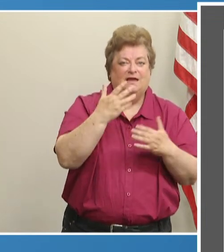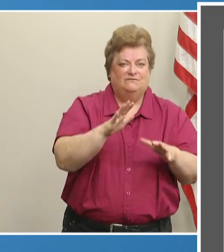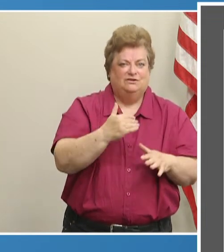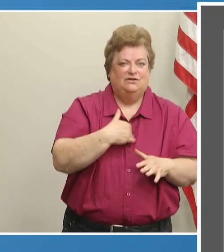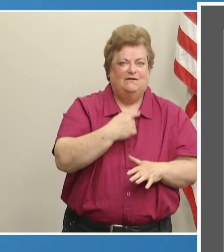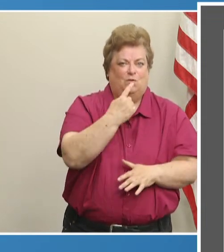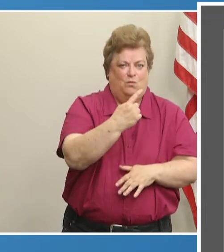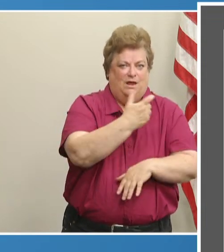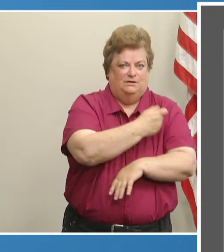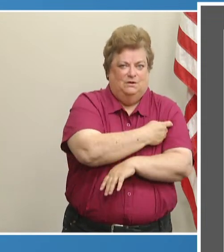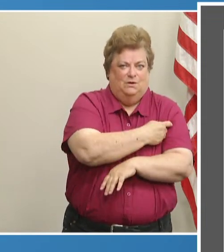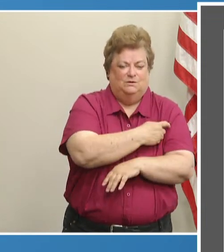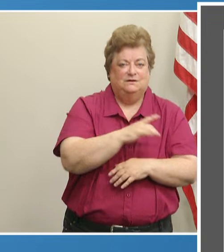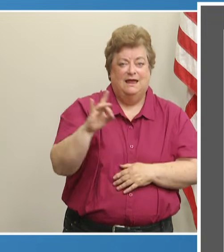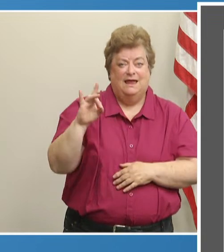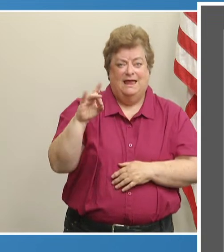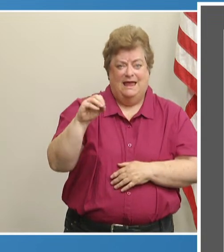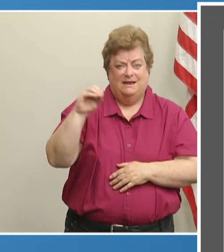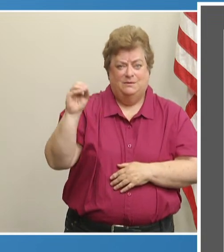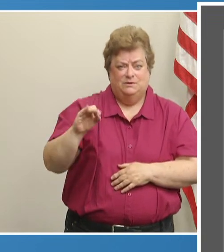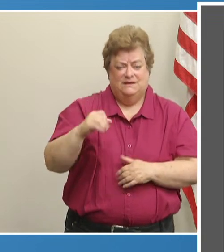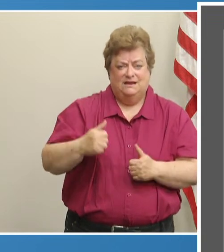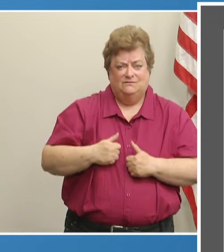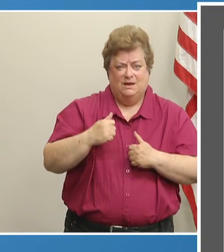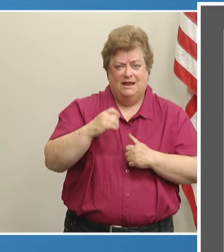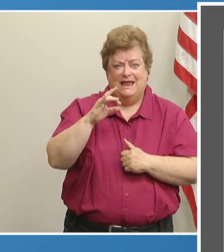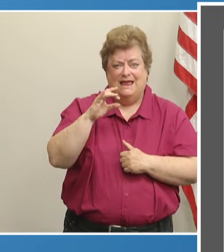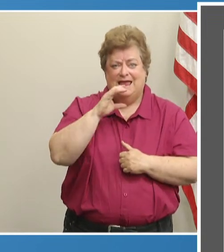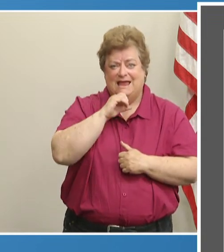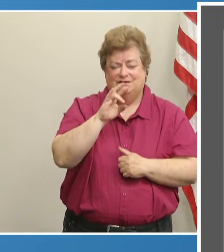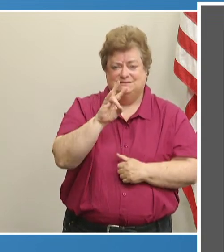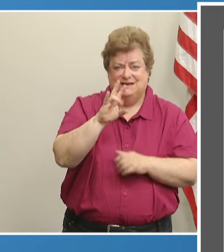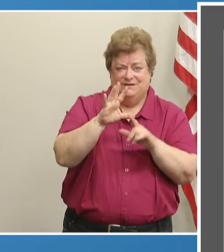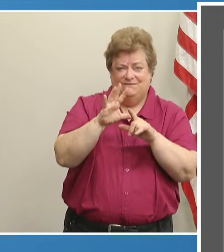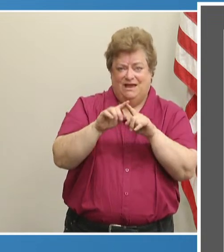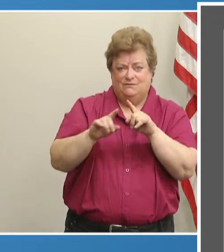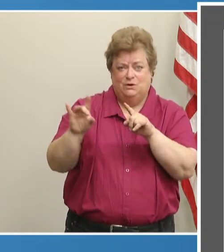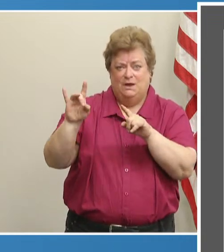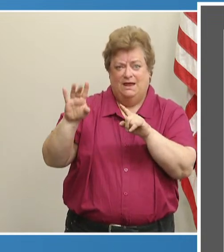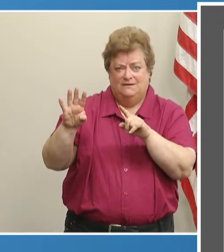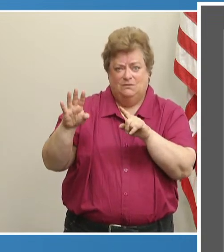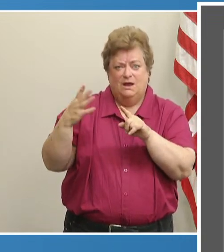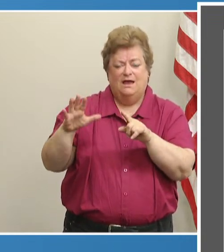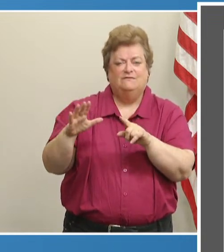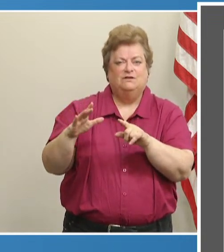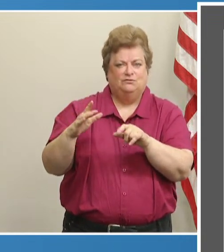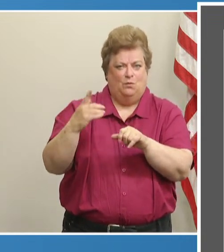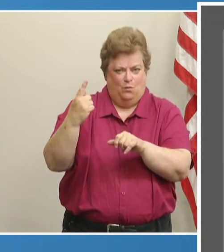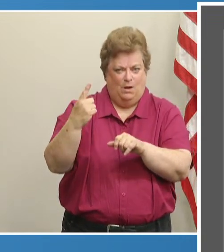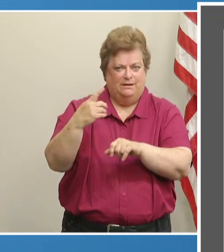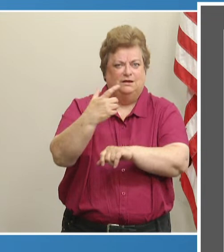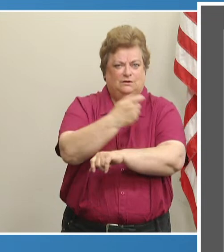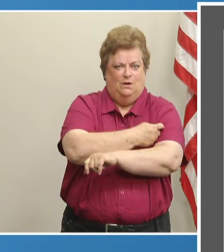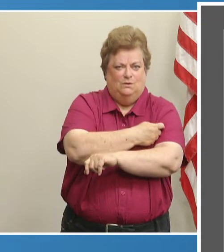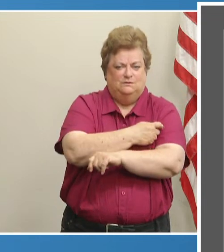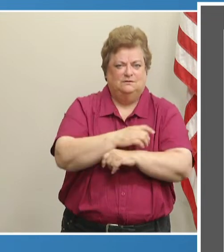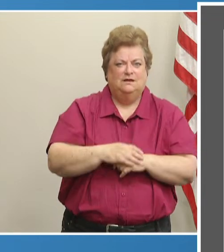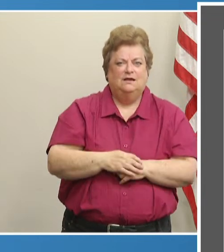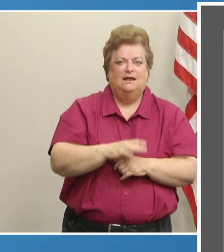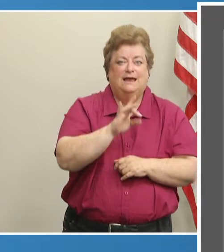dose. More than 80% of the residents aged 75 to 84 have had at least 1 dose. And